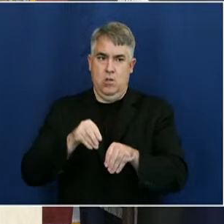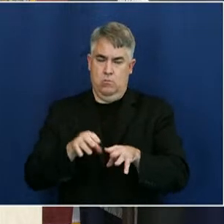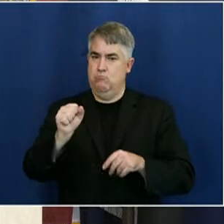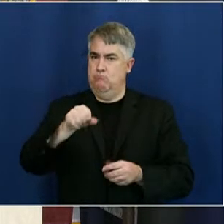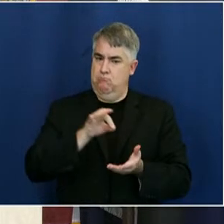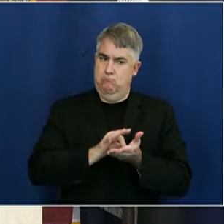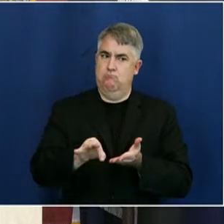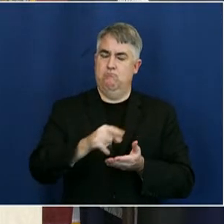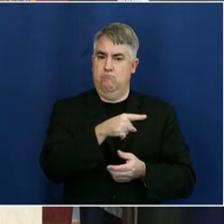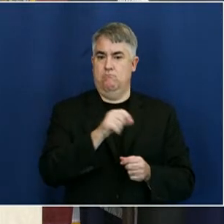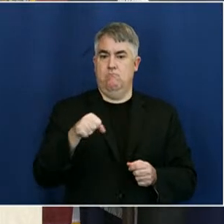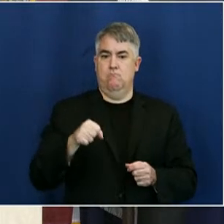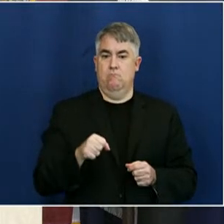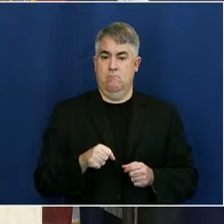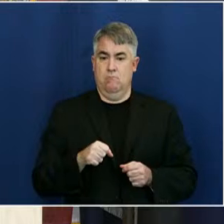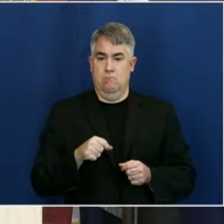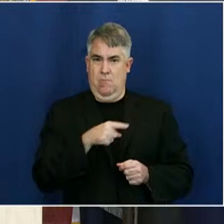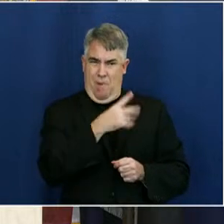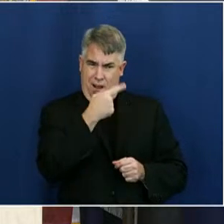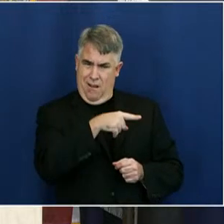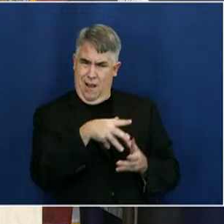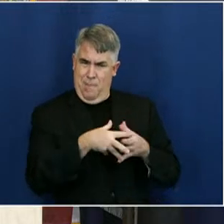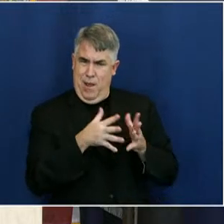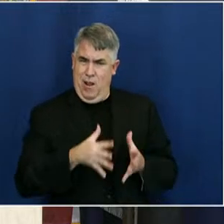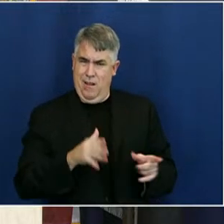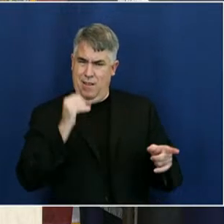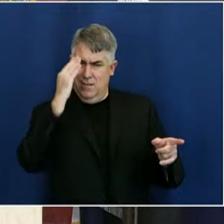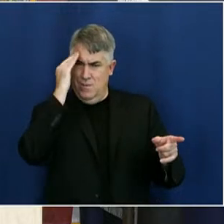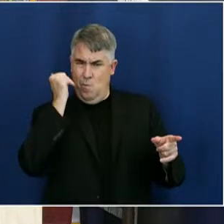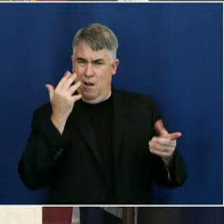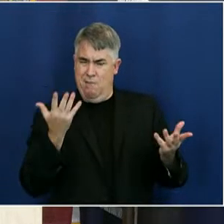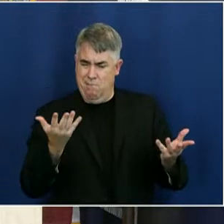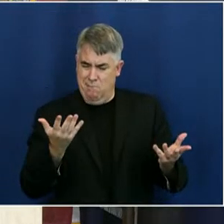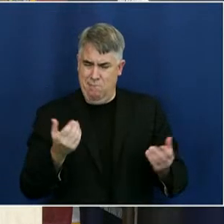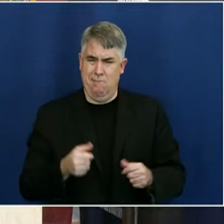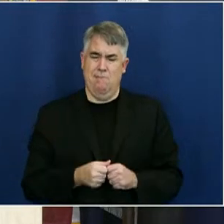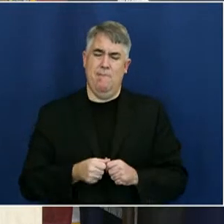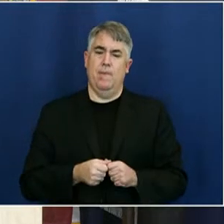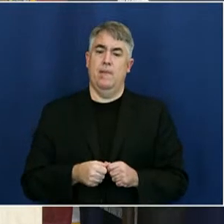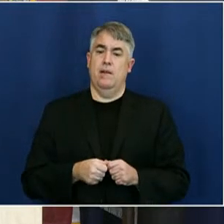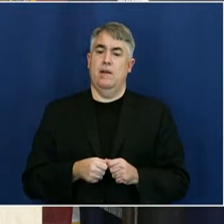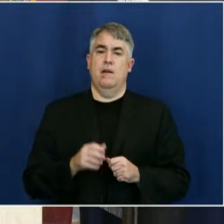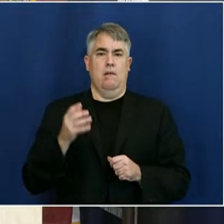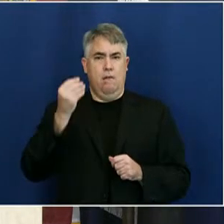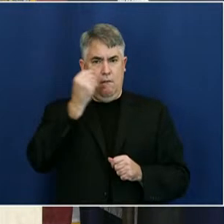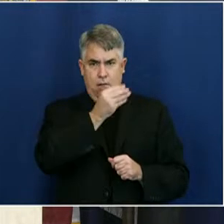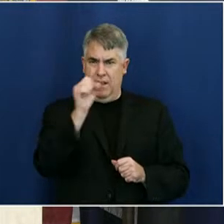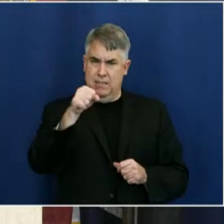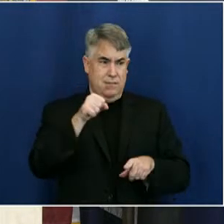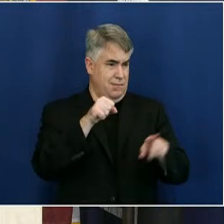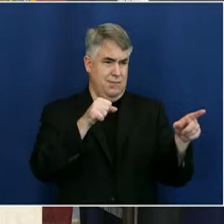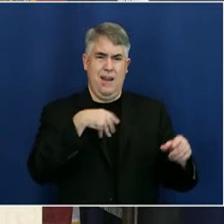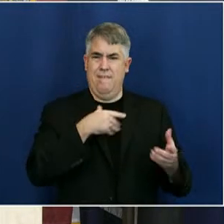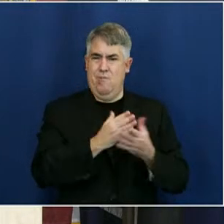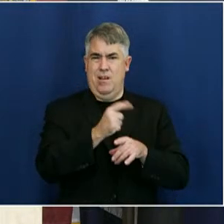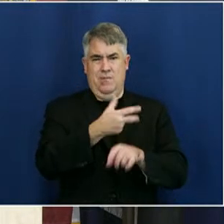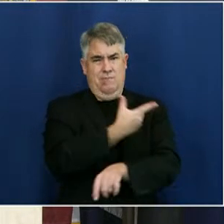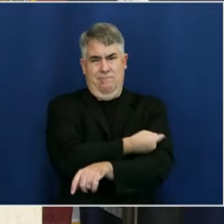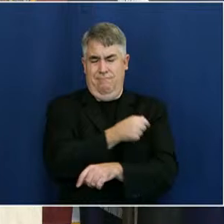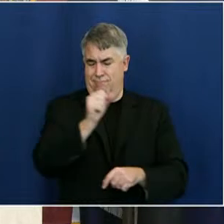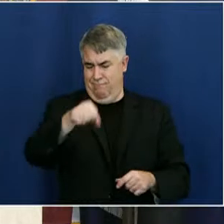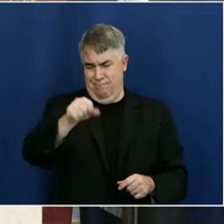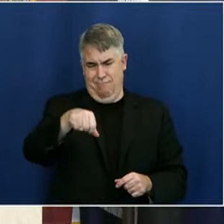These are American citizens who live in Baja, and so we want to make sure that they get their vaccinations. I think we continue to have conversations